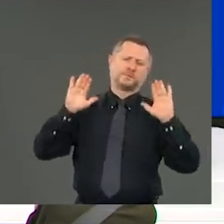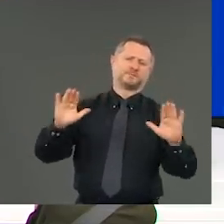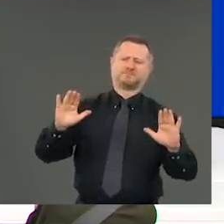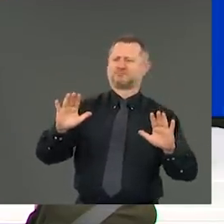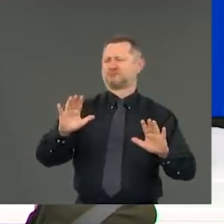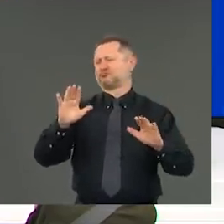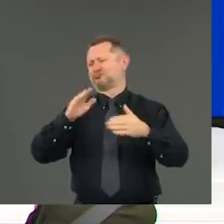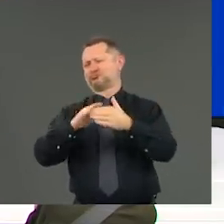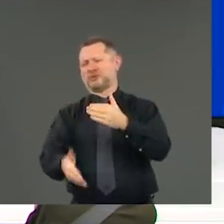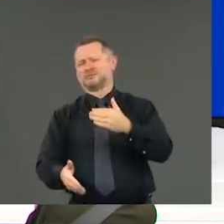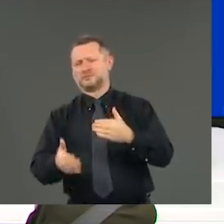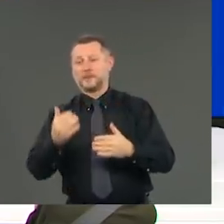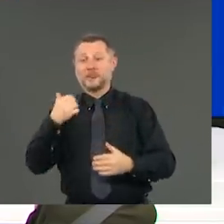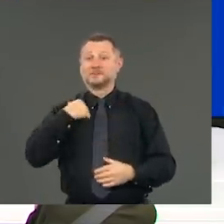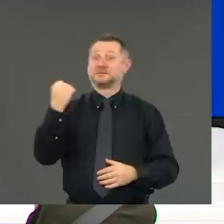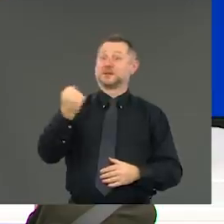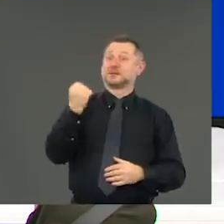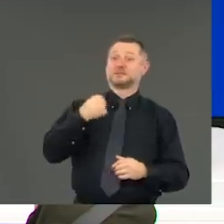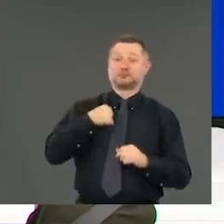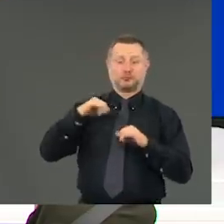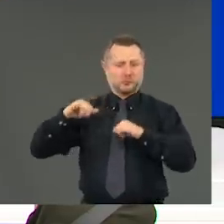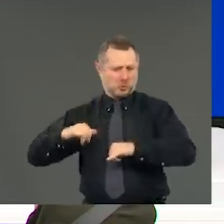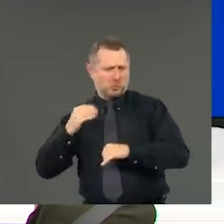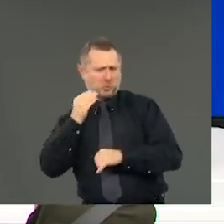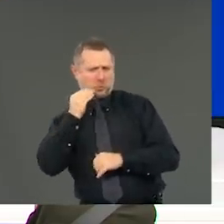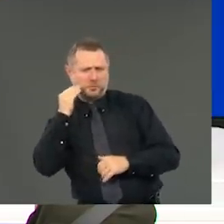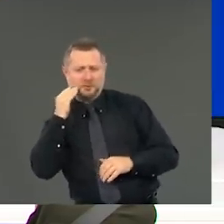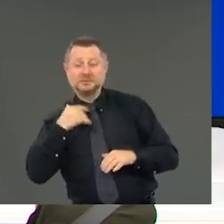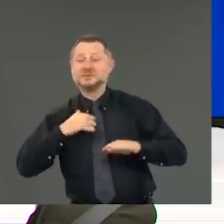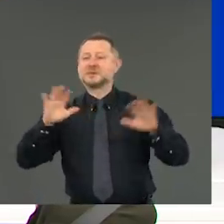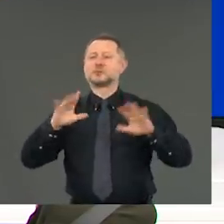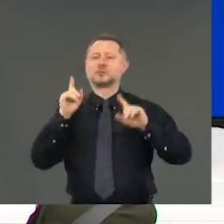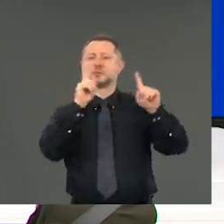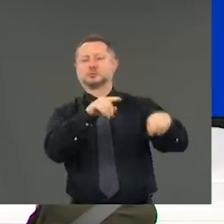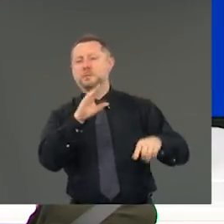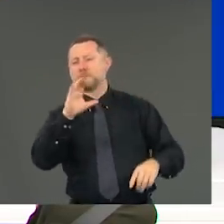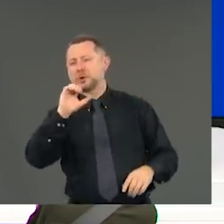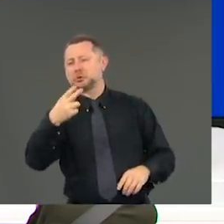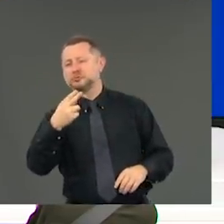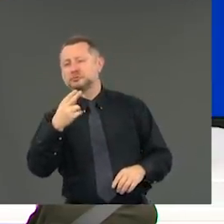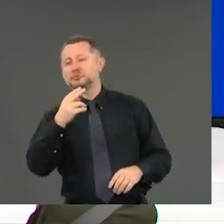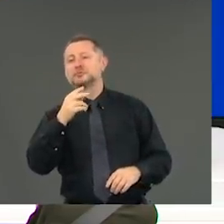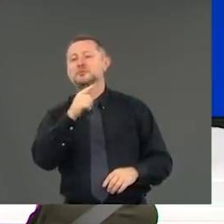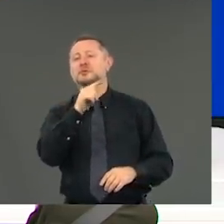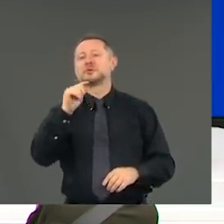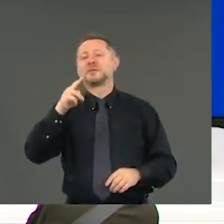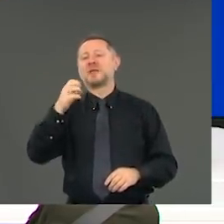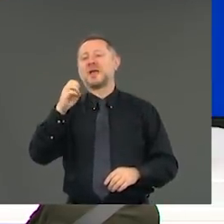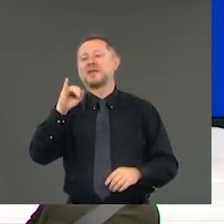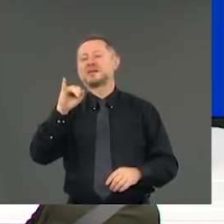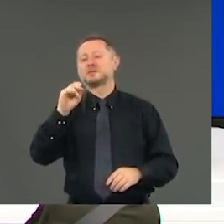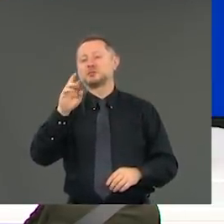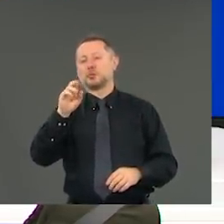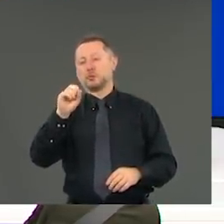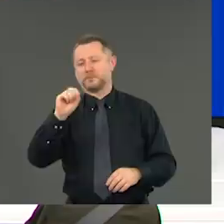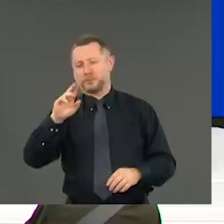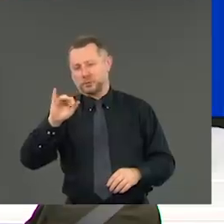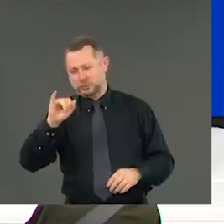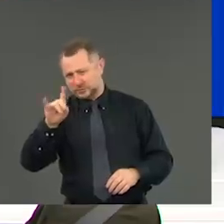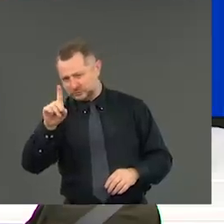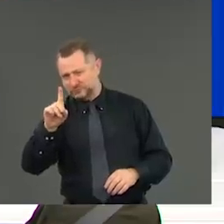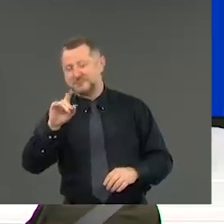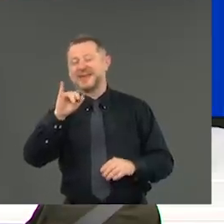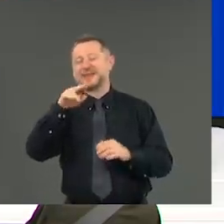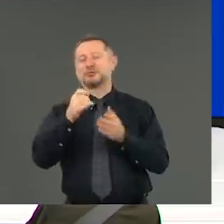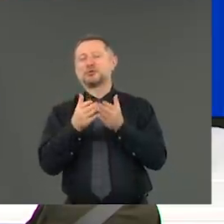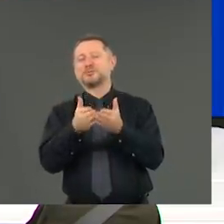went to the beach Sunday, went to the Intrepid yesterday. Plus, I changed the oil in the car, so I had a